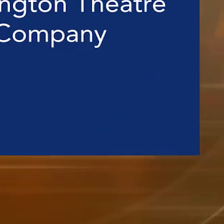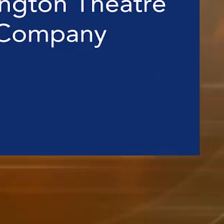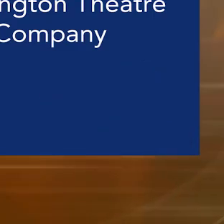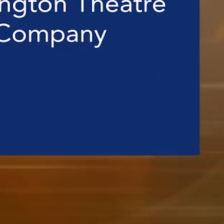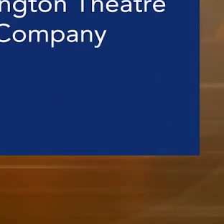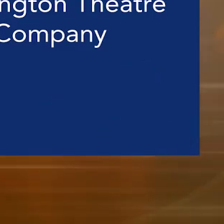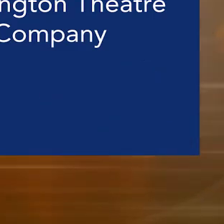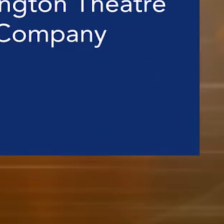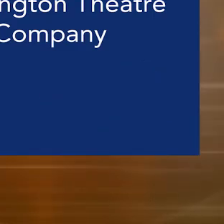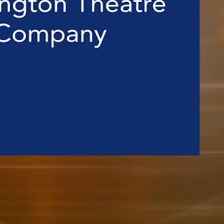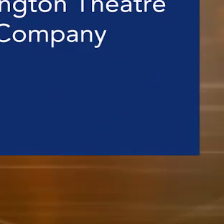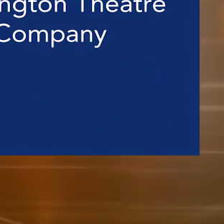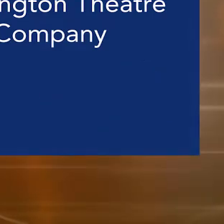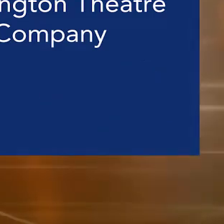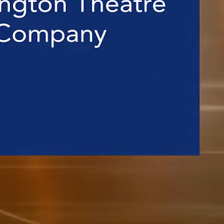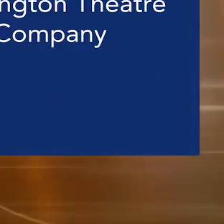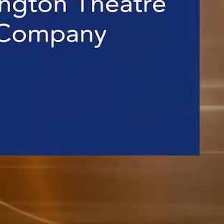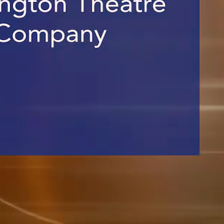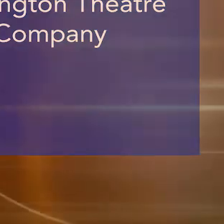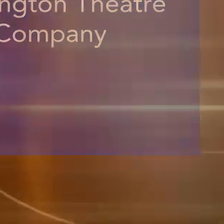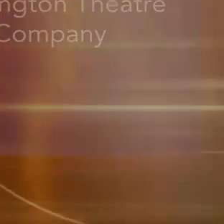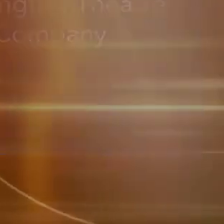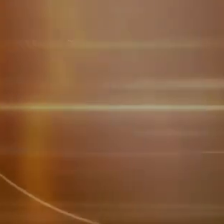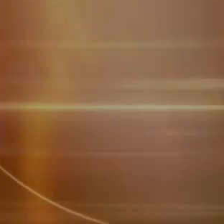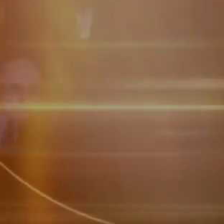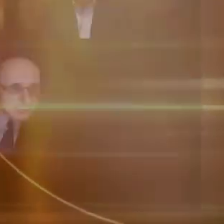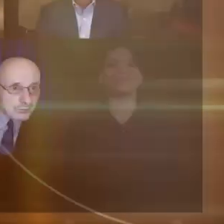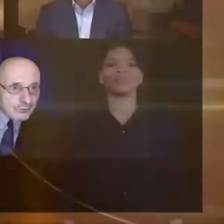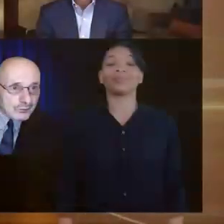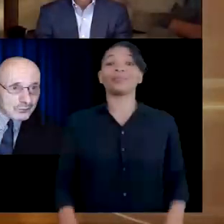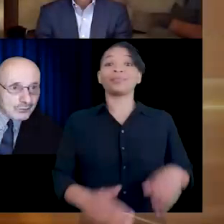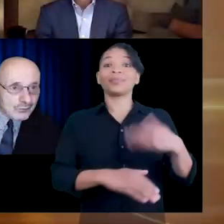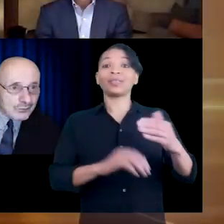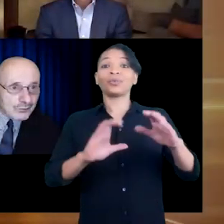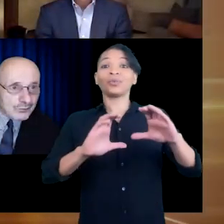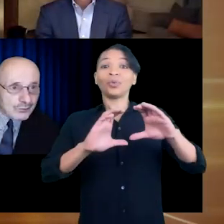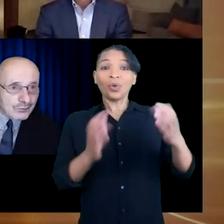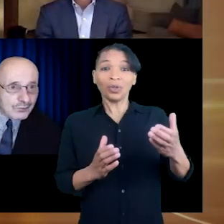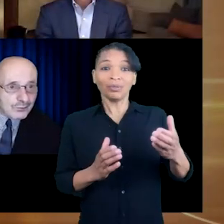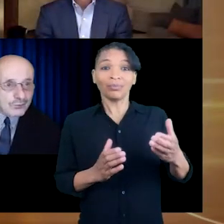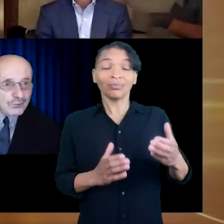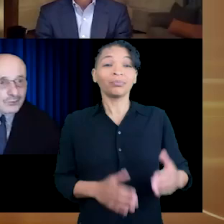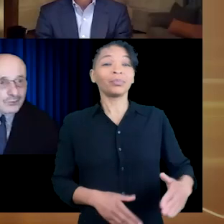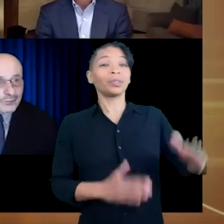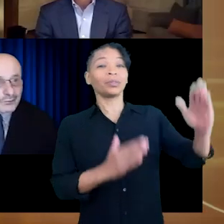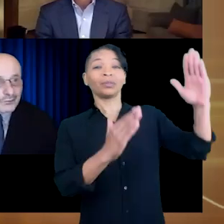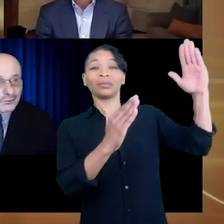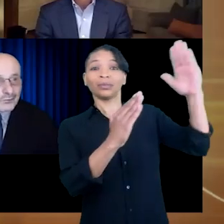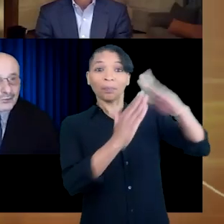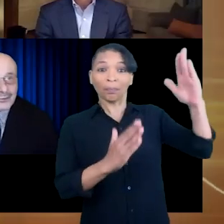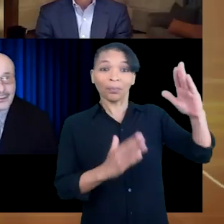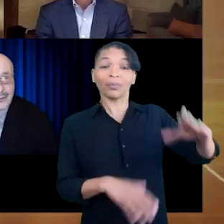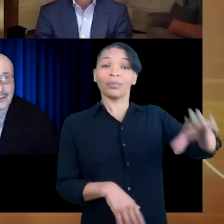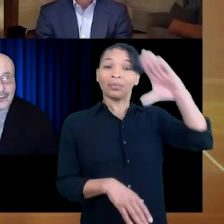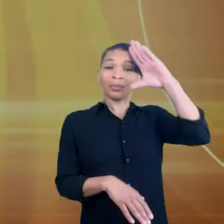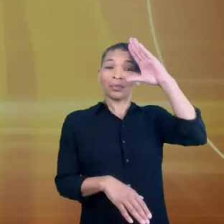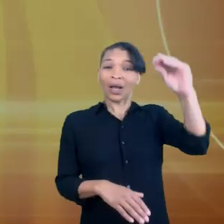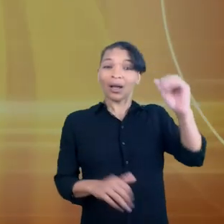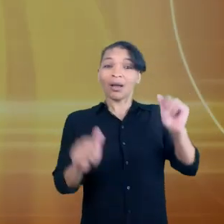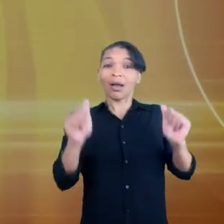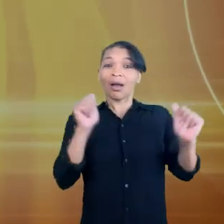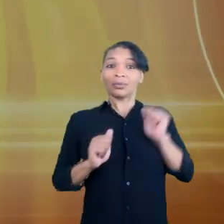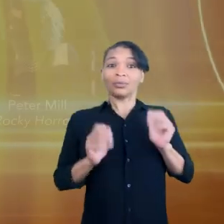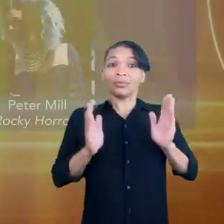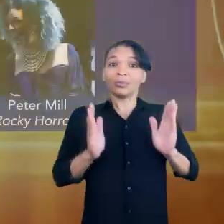Theater Company. Up next is Outstanding Musical Performance by an Actor.